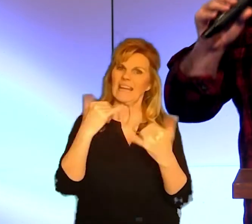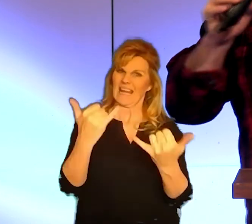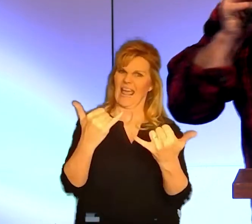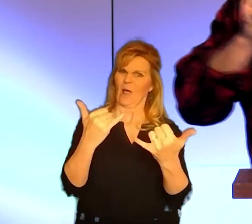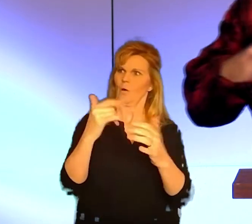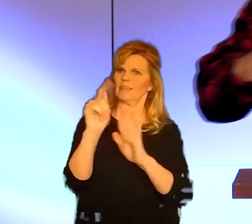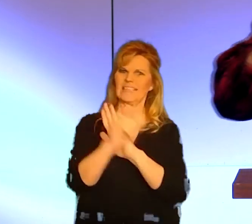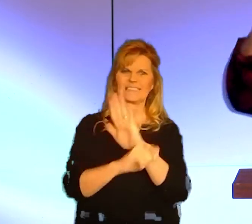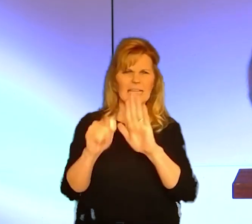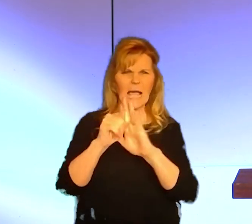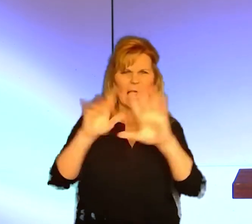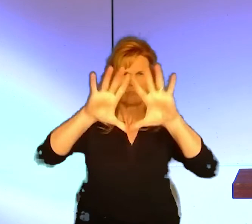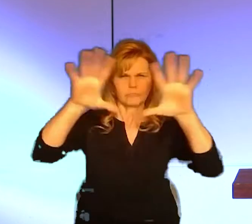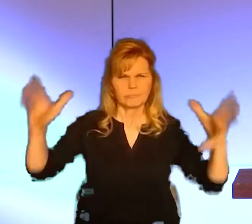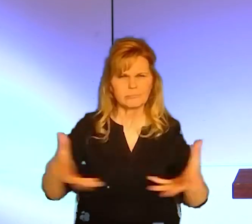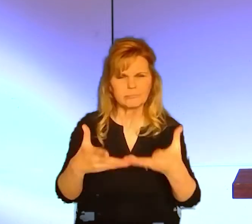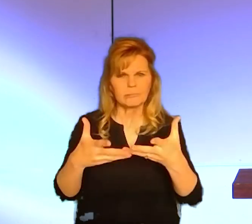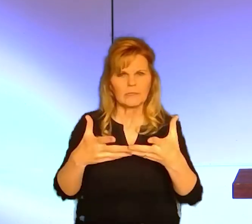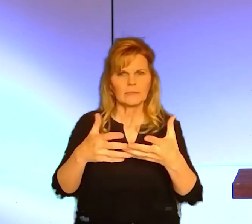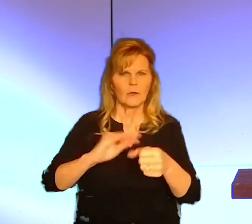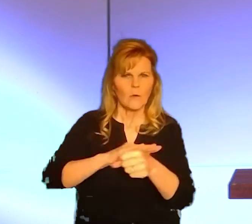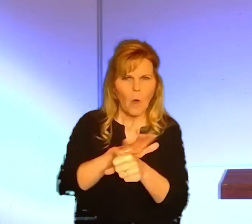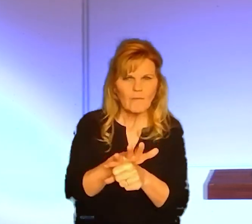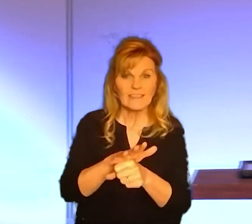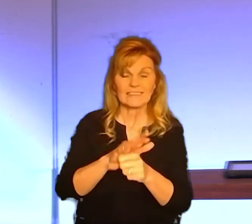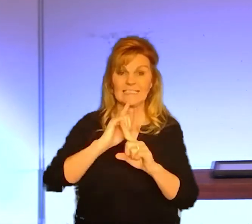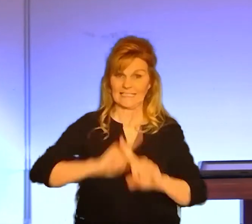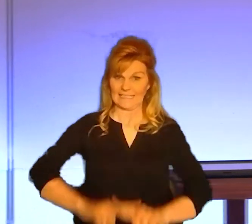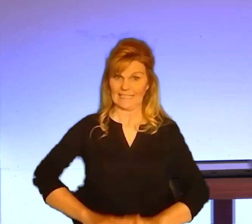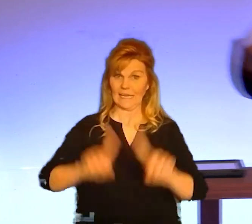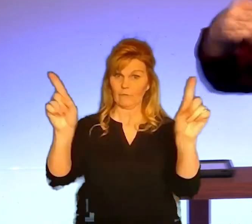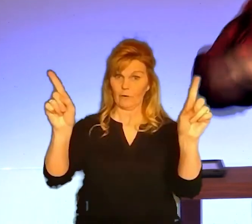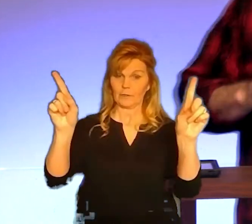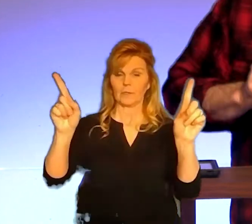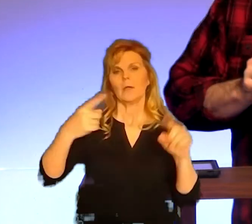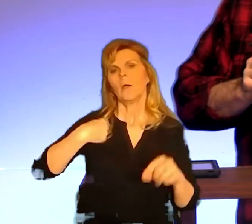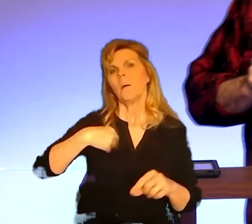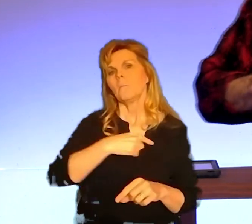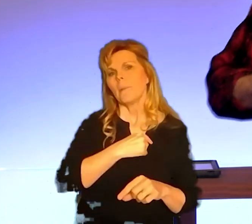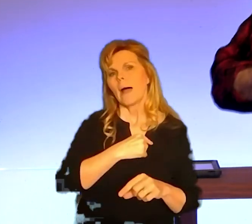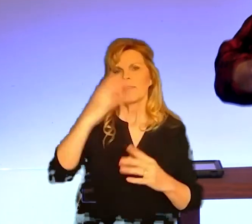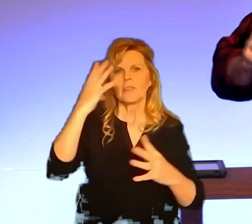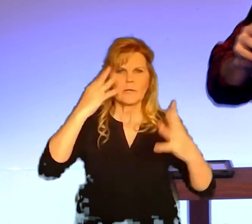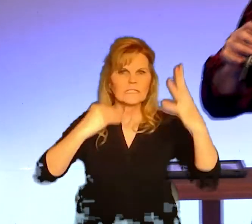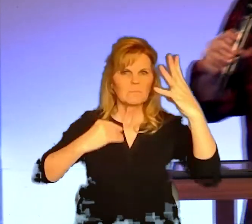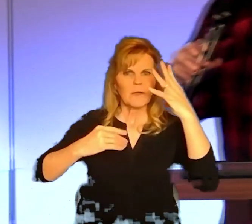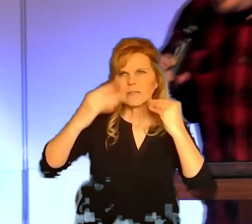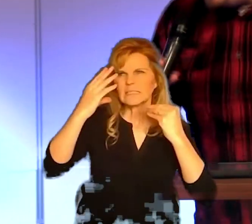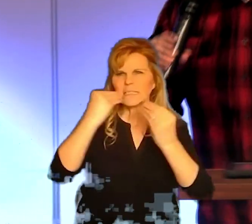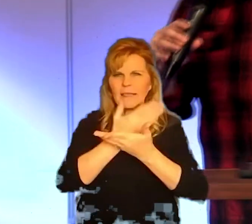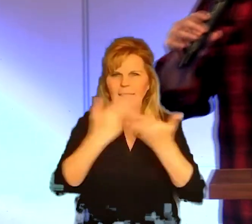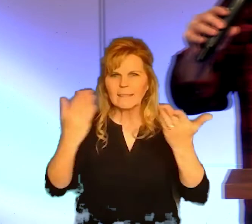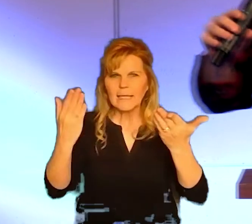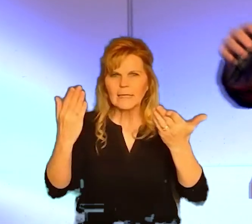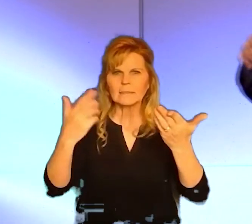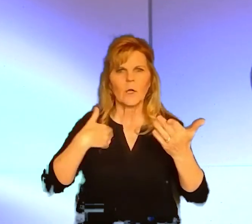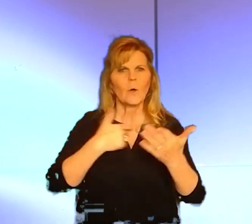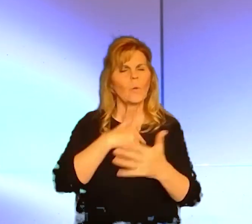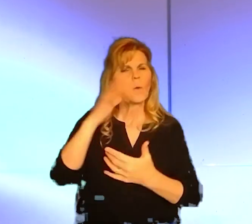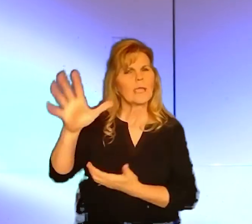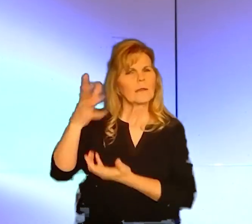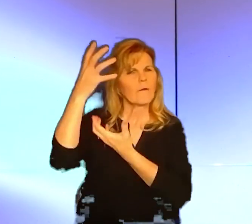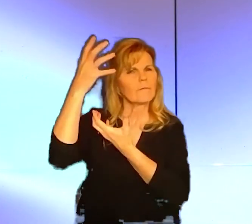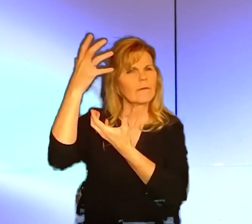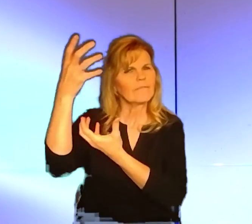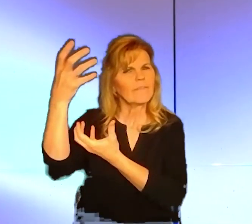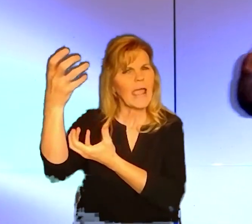and there's things that we're learning. There's experiences that were happening right now. There's faith that's being